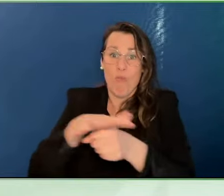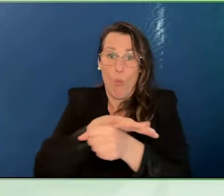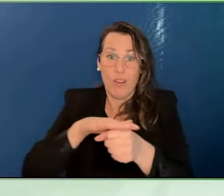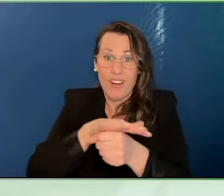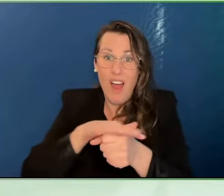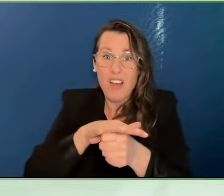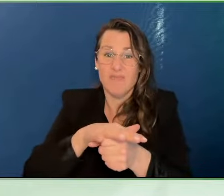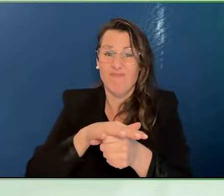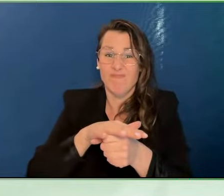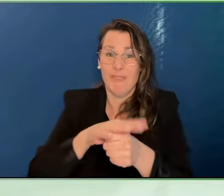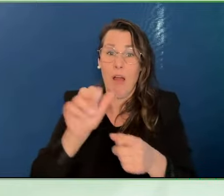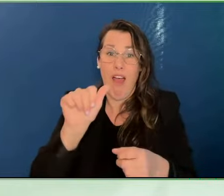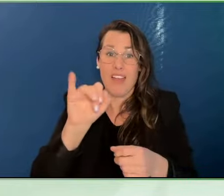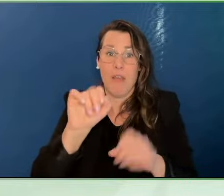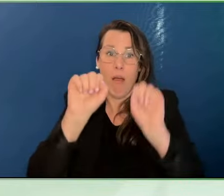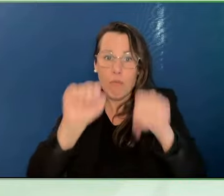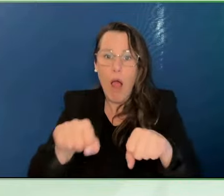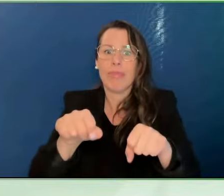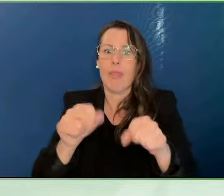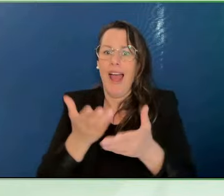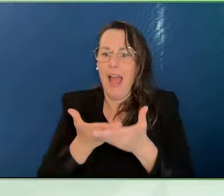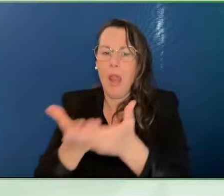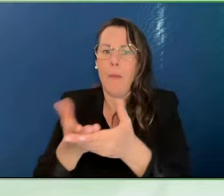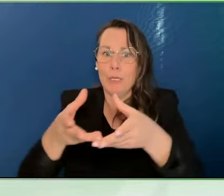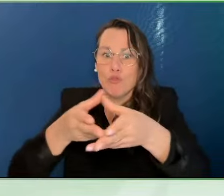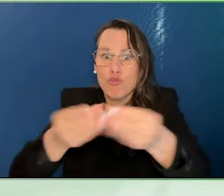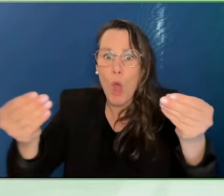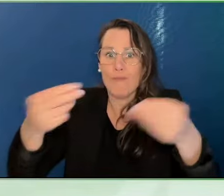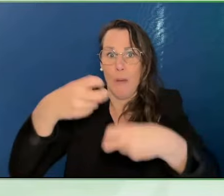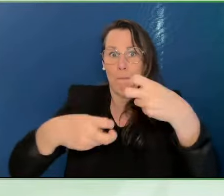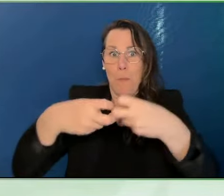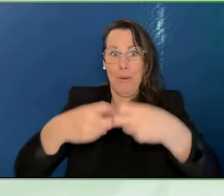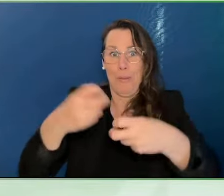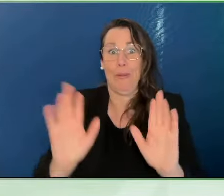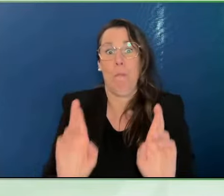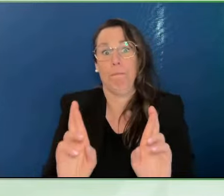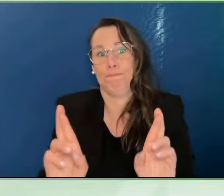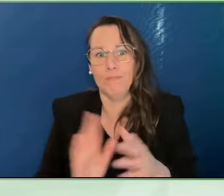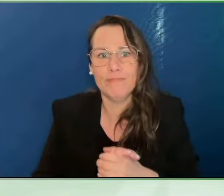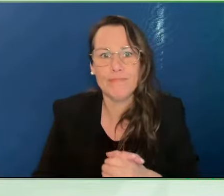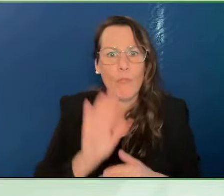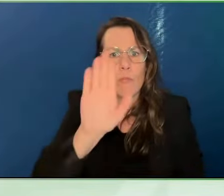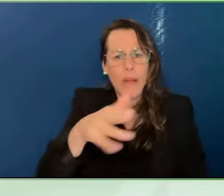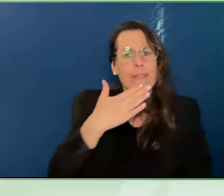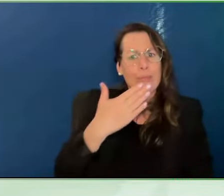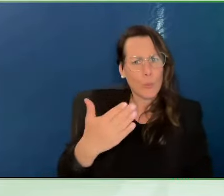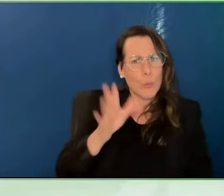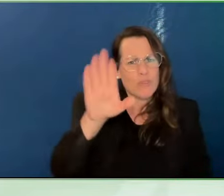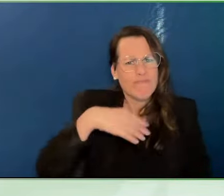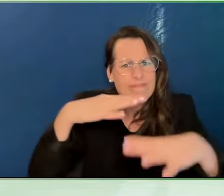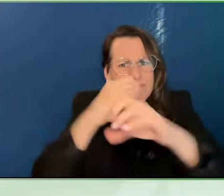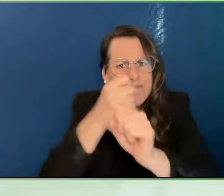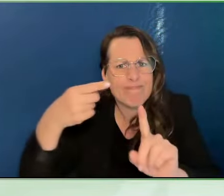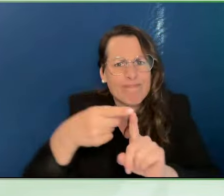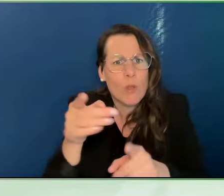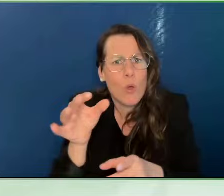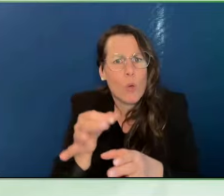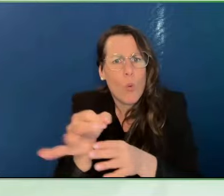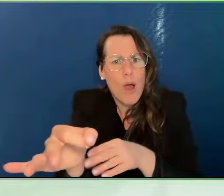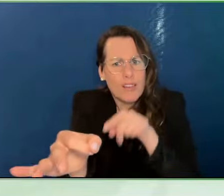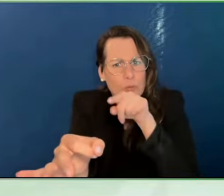accessible, so that becomes a problem. Sometimes you find the rooms are not accessible in a way that wheelchairs can get in. They're very